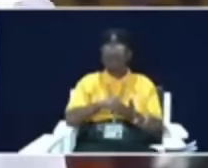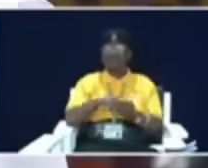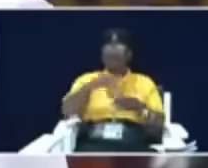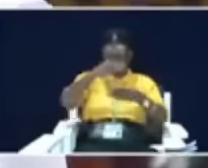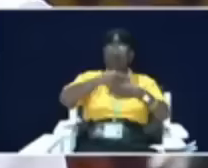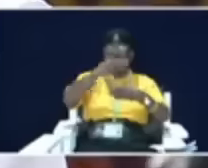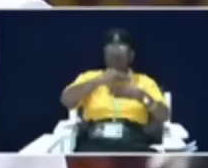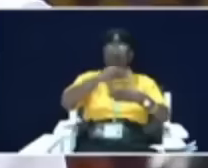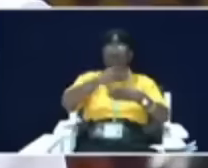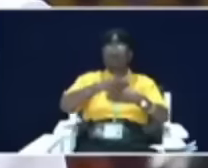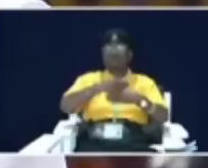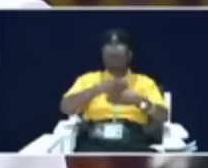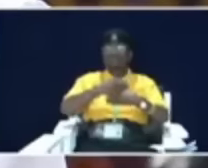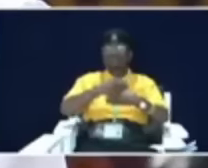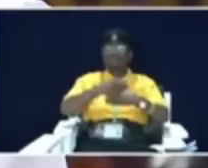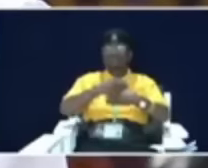walls